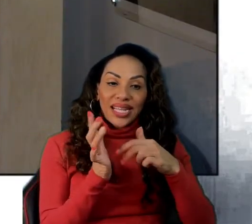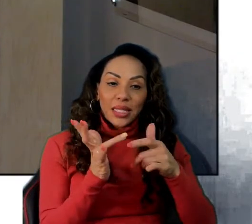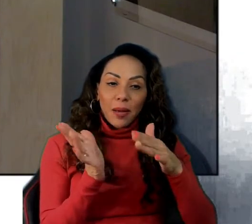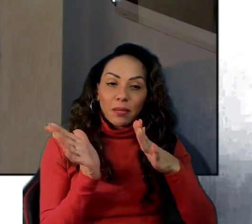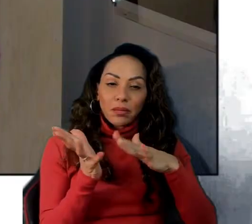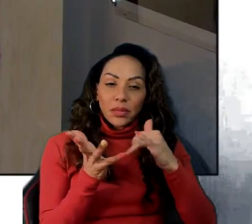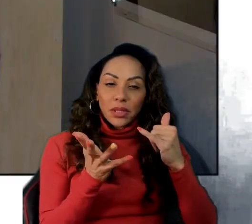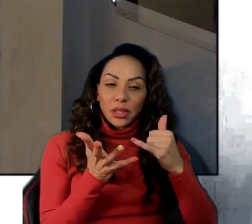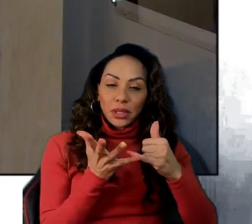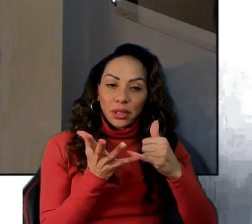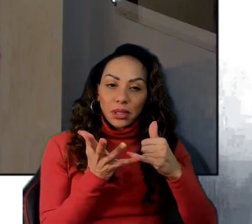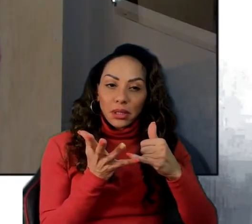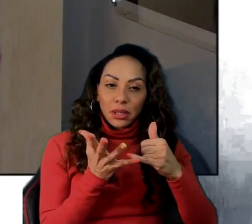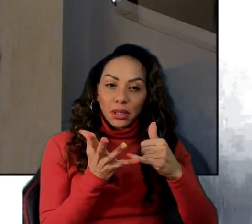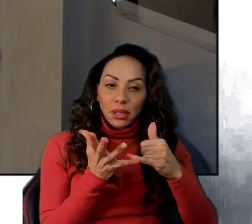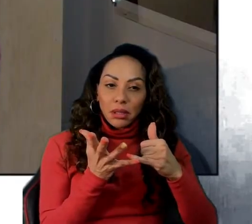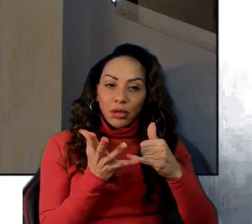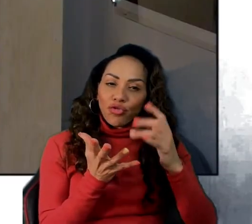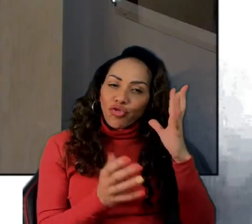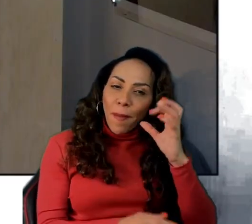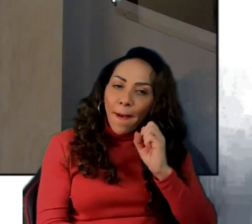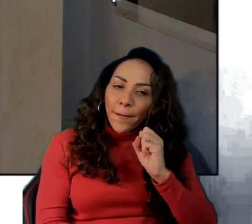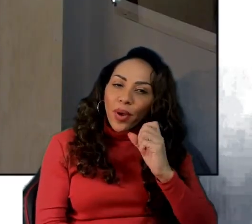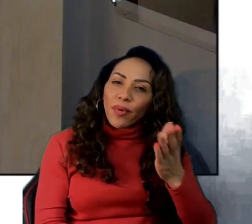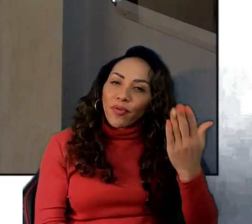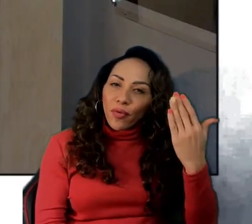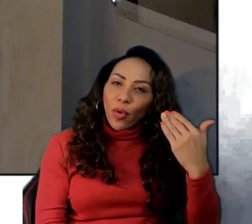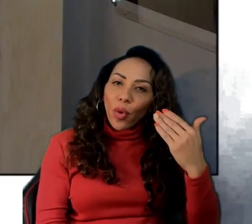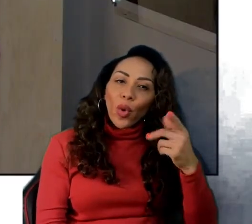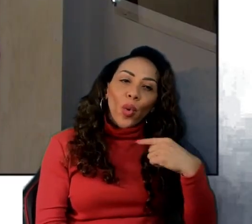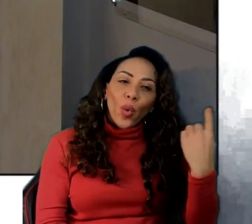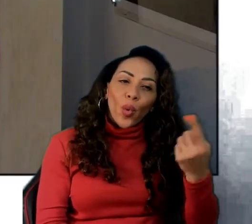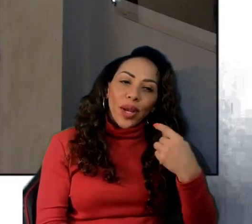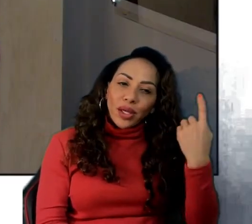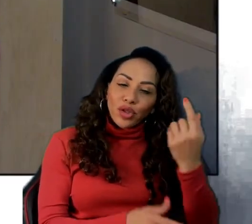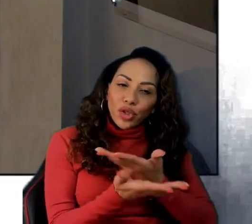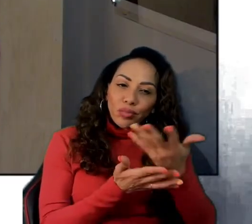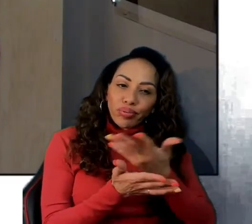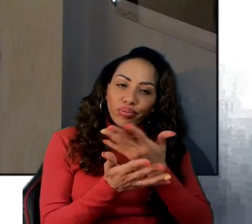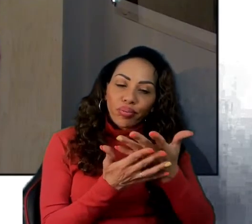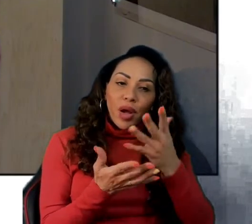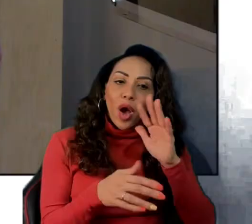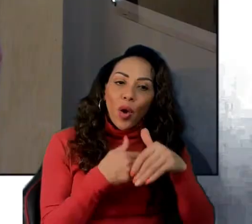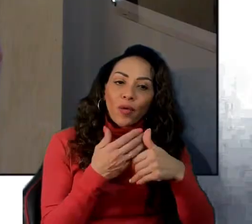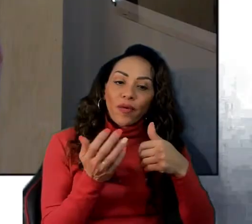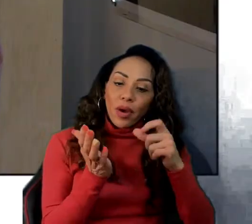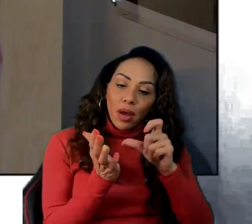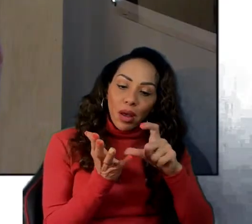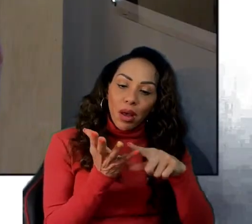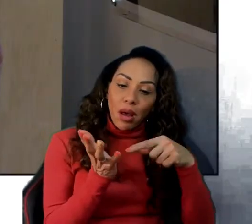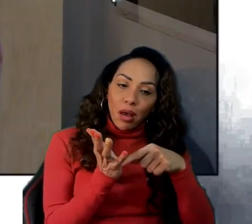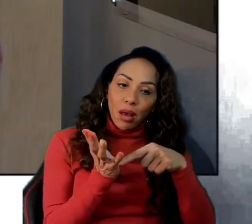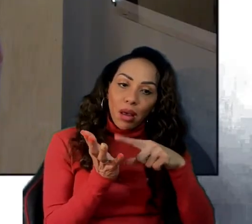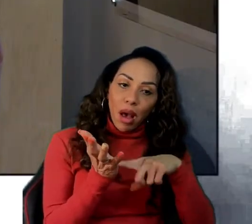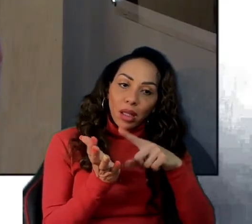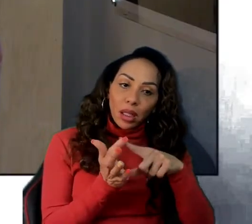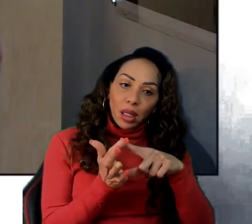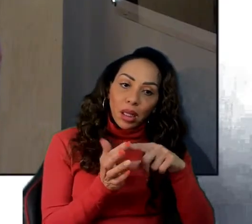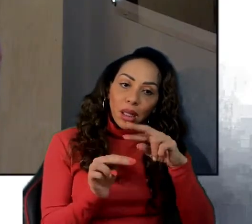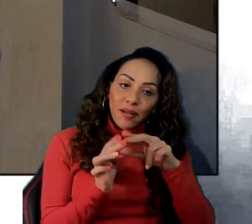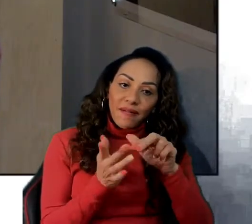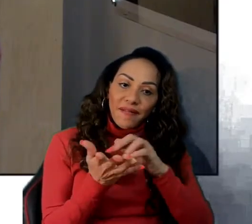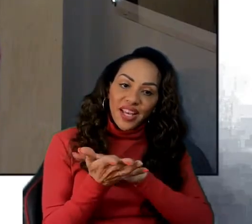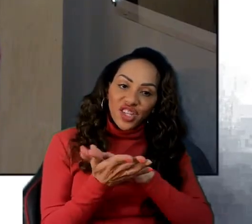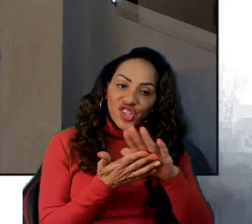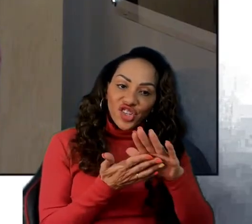cuttlefish. Very much more unpredictable partner to work with, I'm sure, but